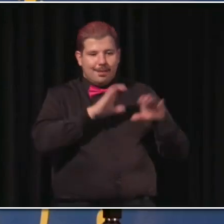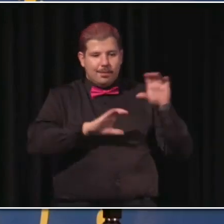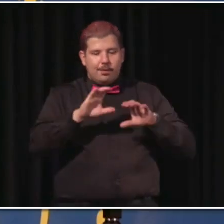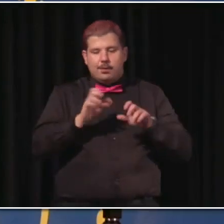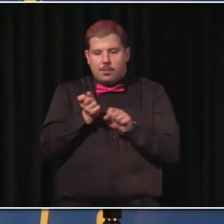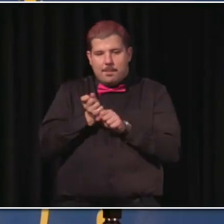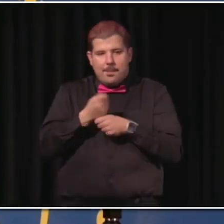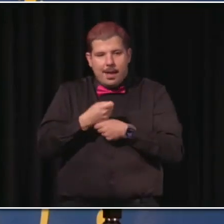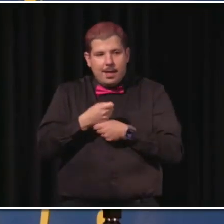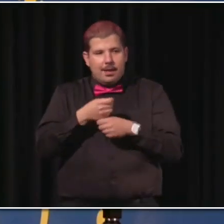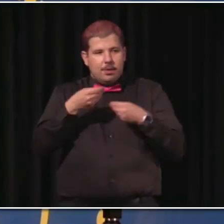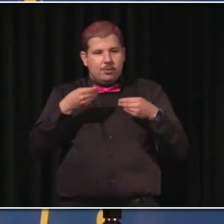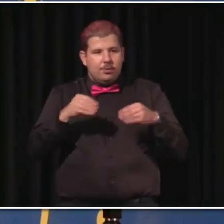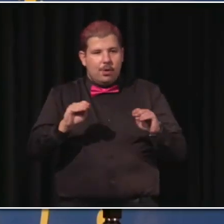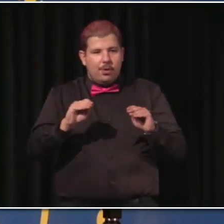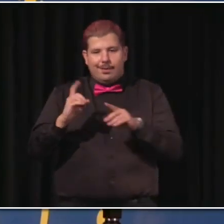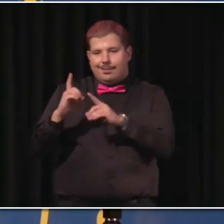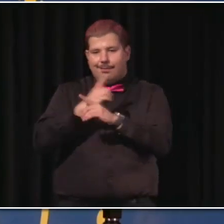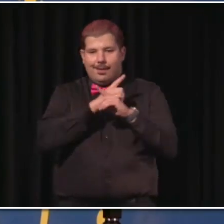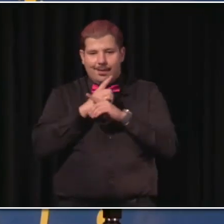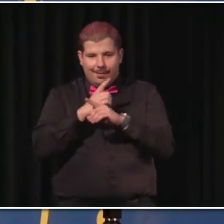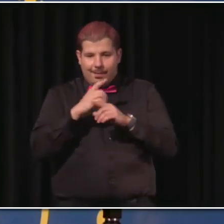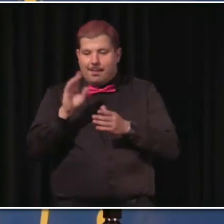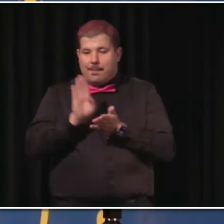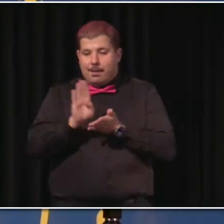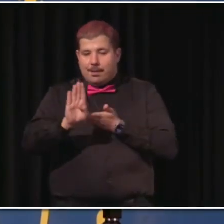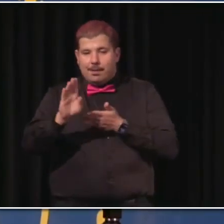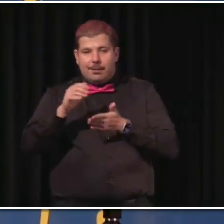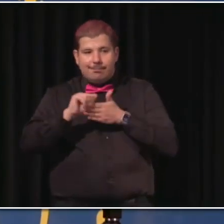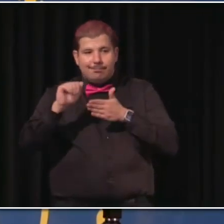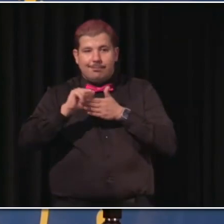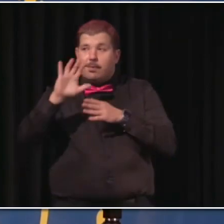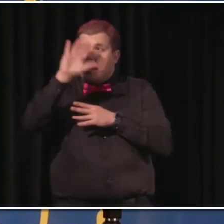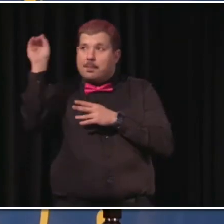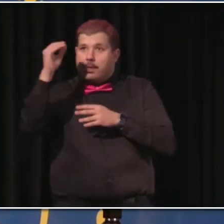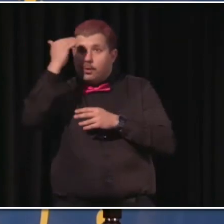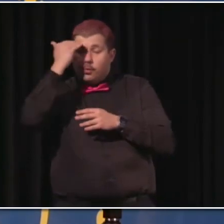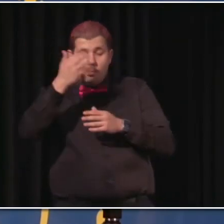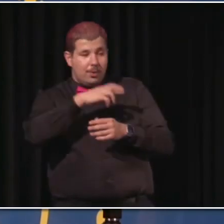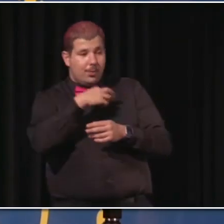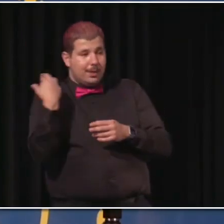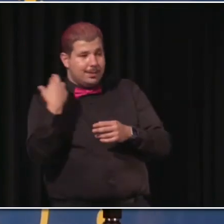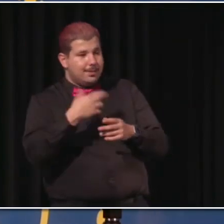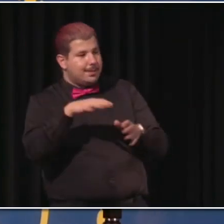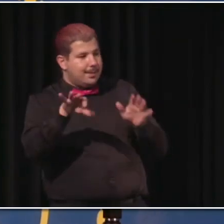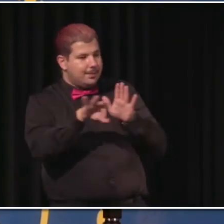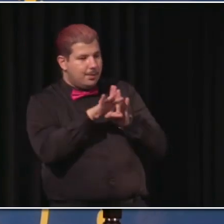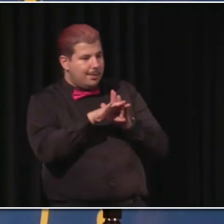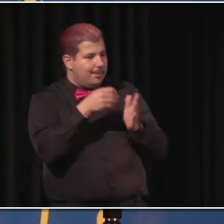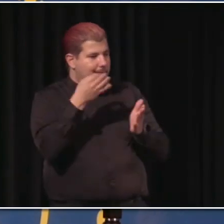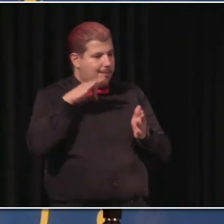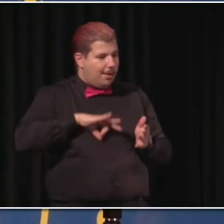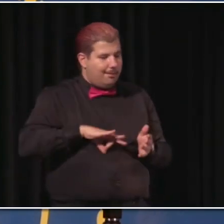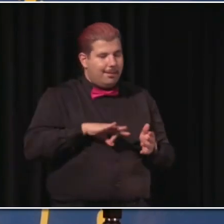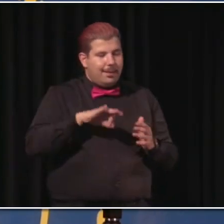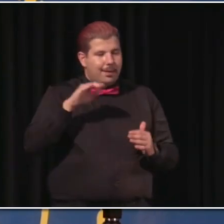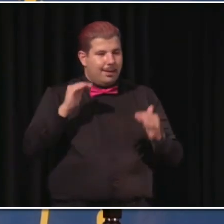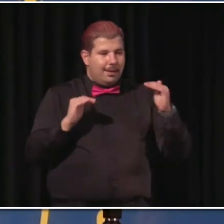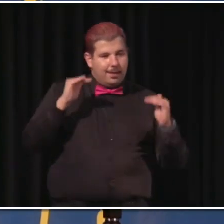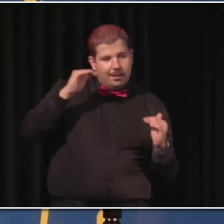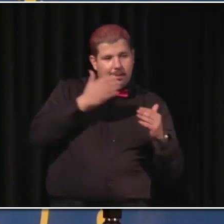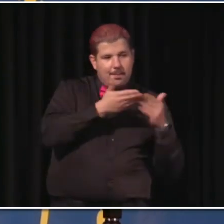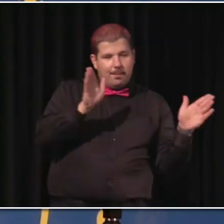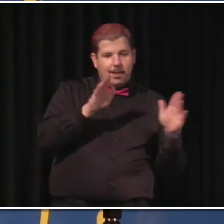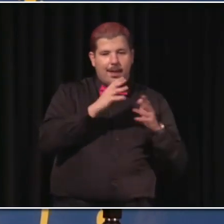and defended by billion-dollar companies that knew the risks and chose profit over public